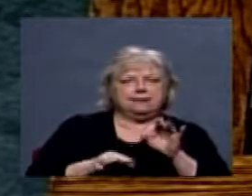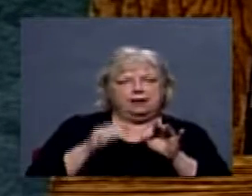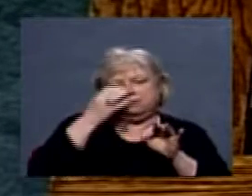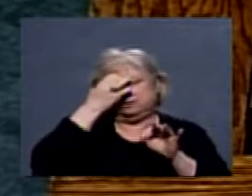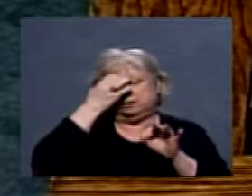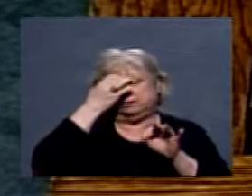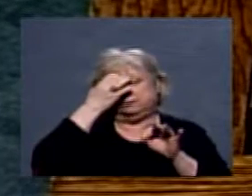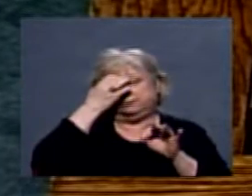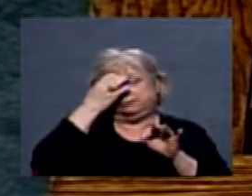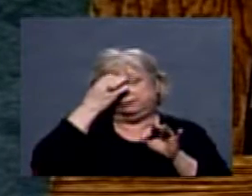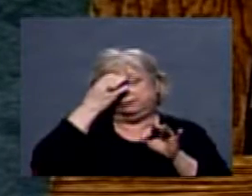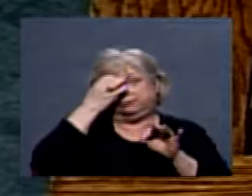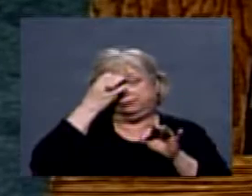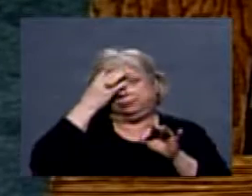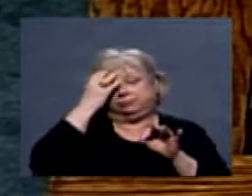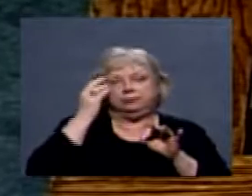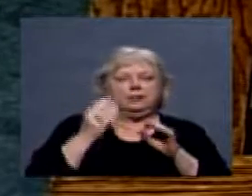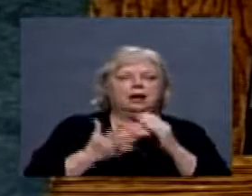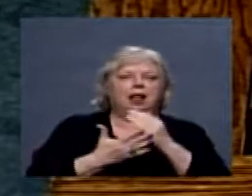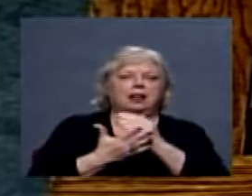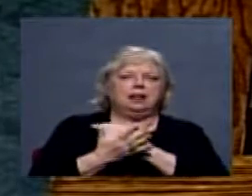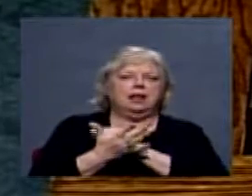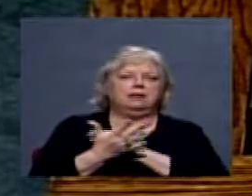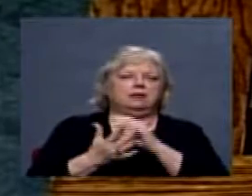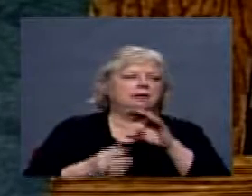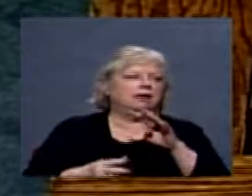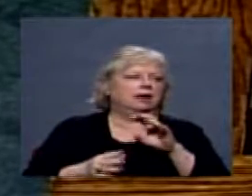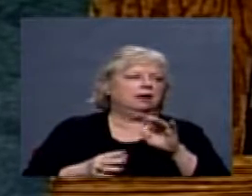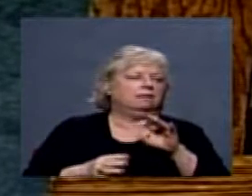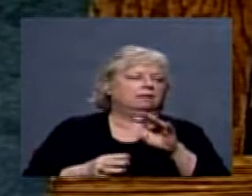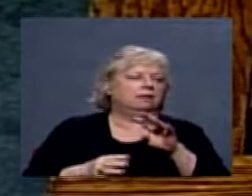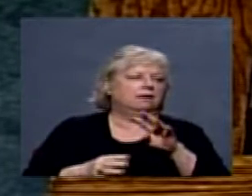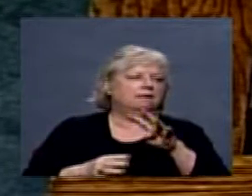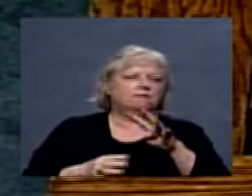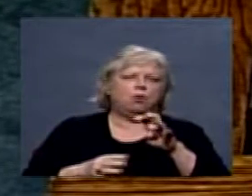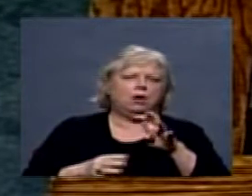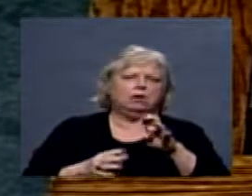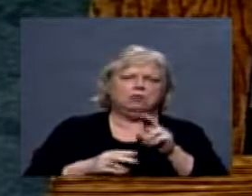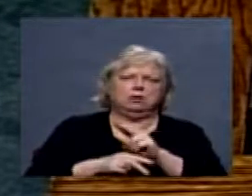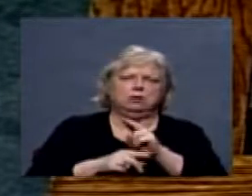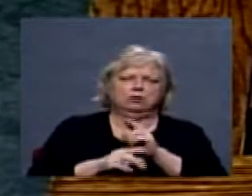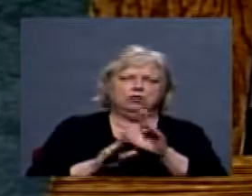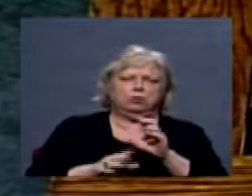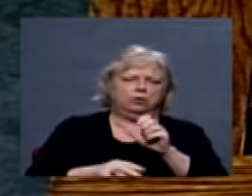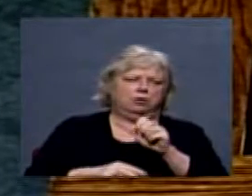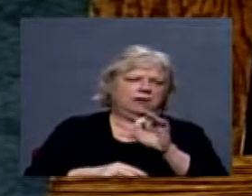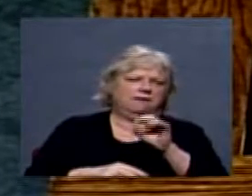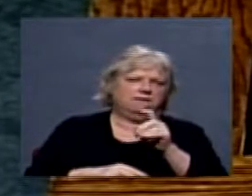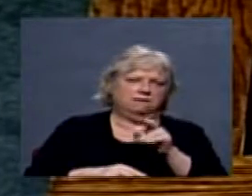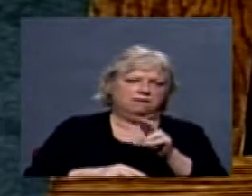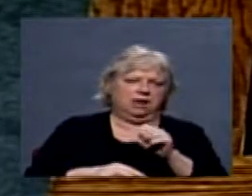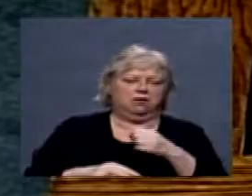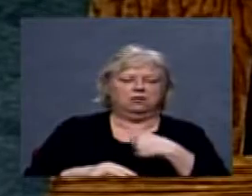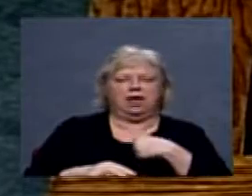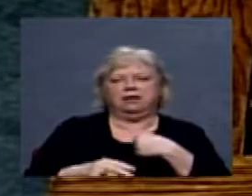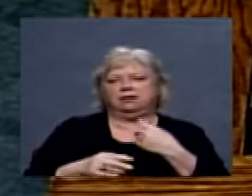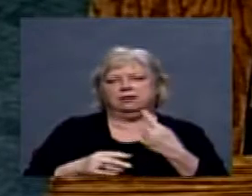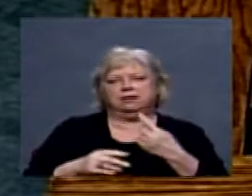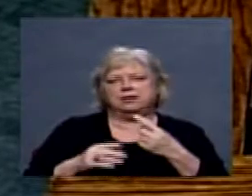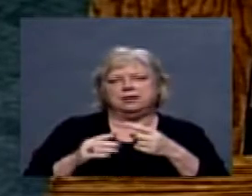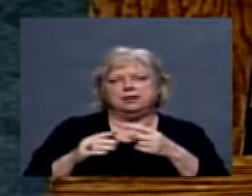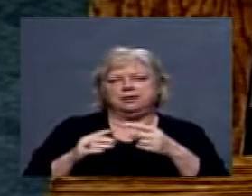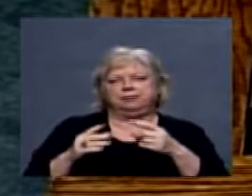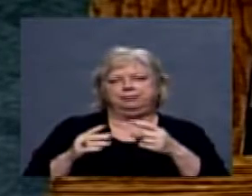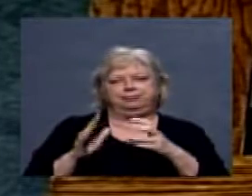is a listing of 400, and Consumer Affairs has a thing about storage facilities in